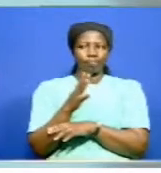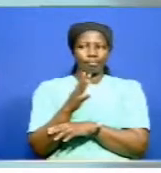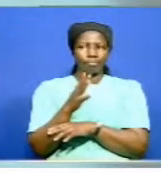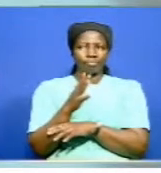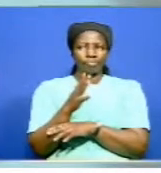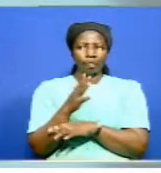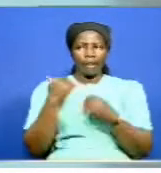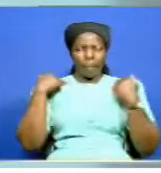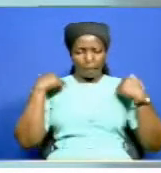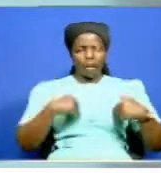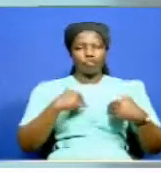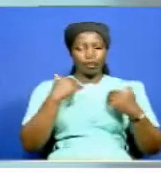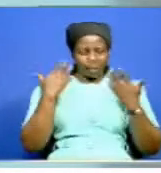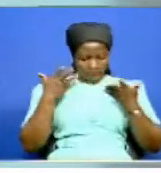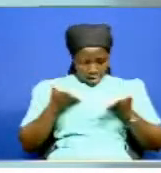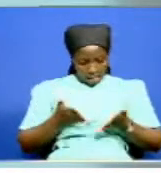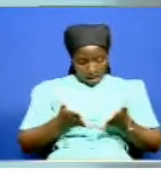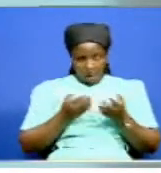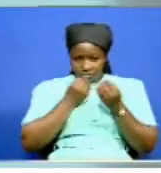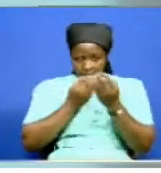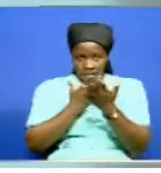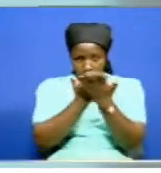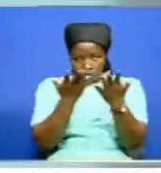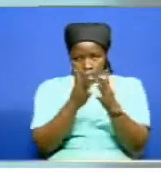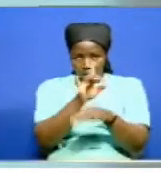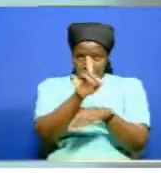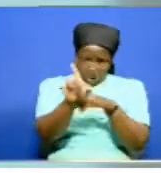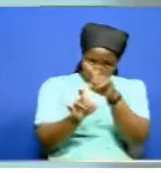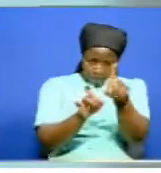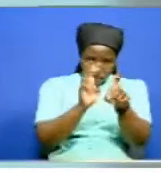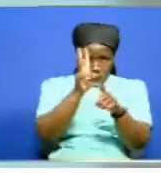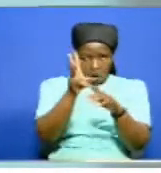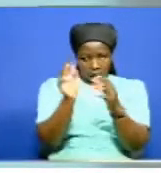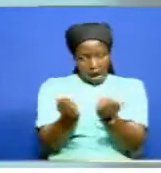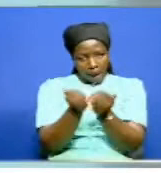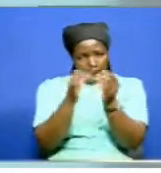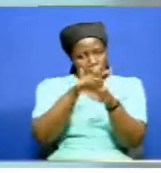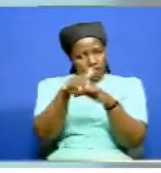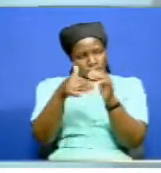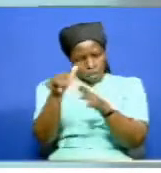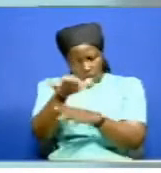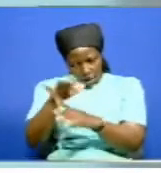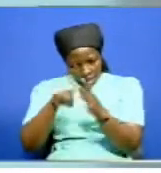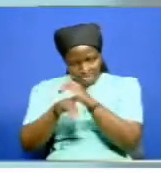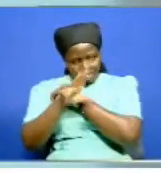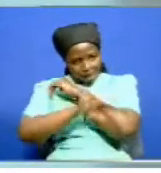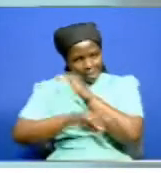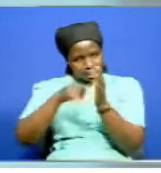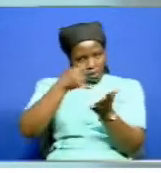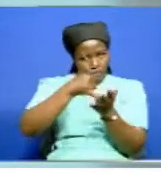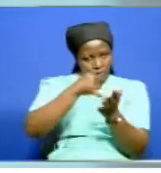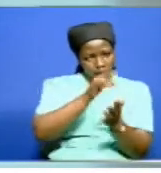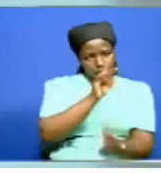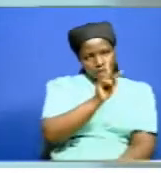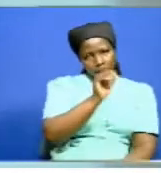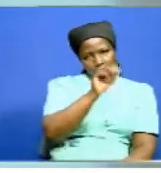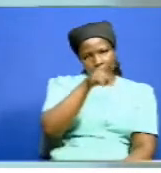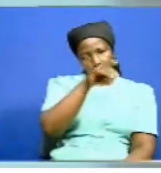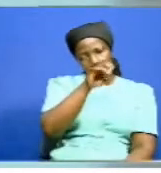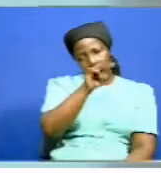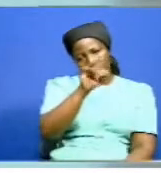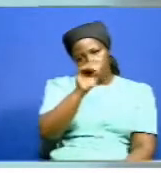here to inform you that examinations will be conducted across the country, including Kapedo and Merti that have had issues